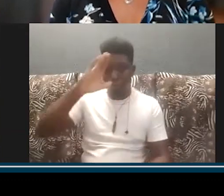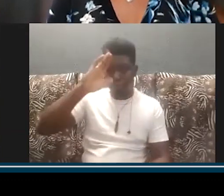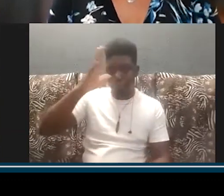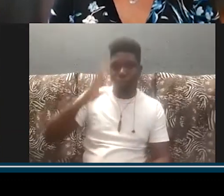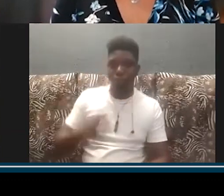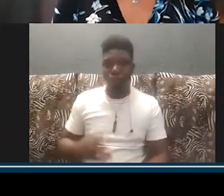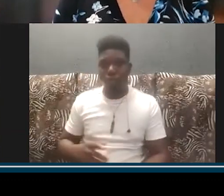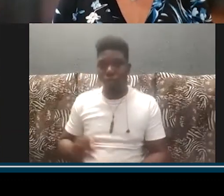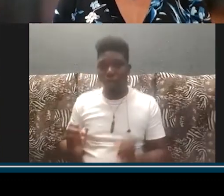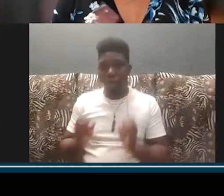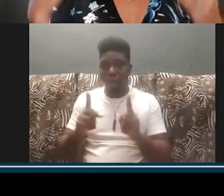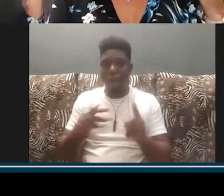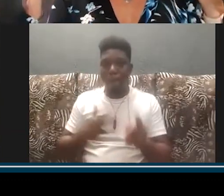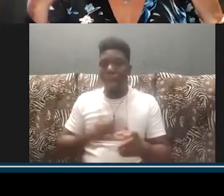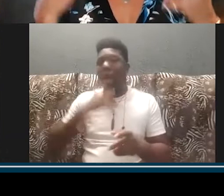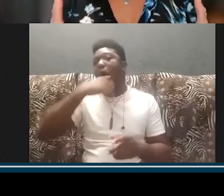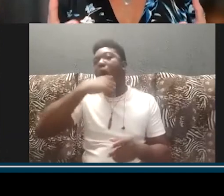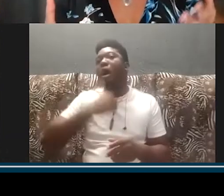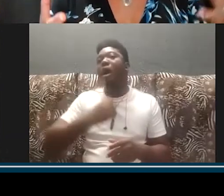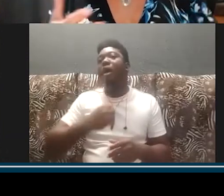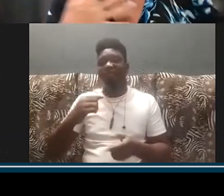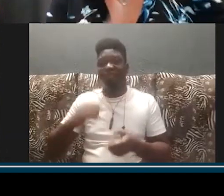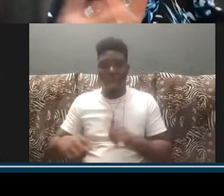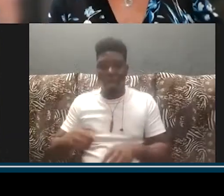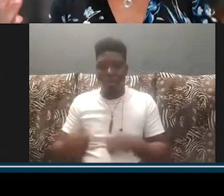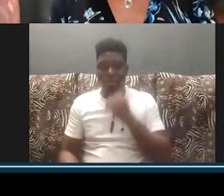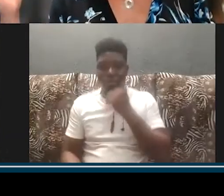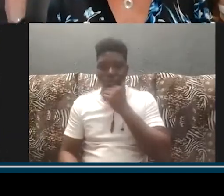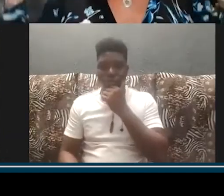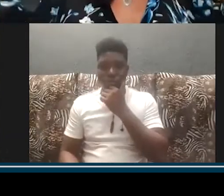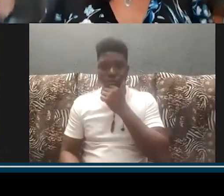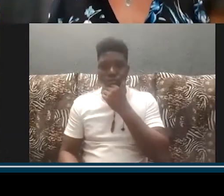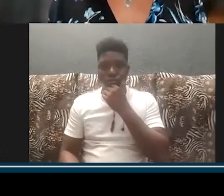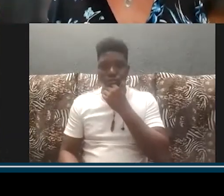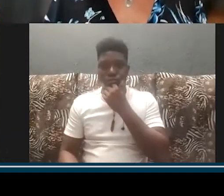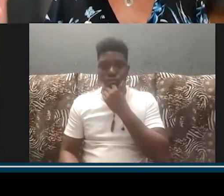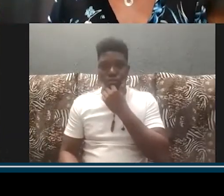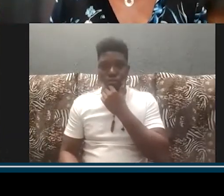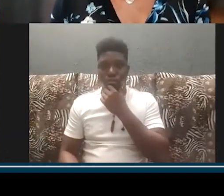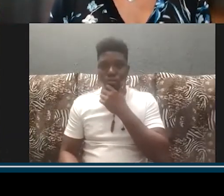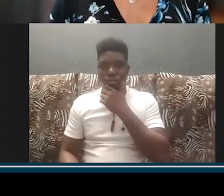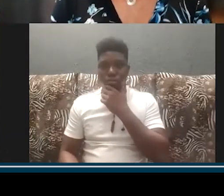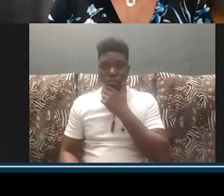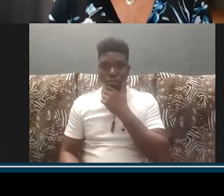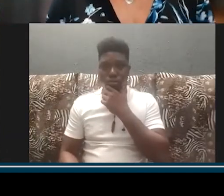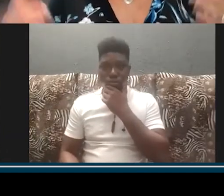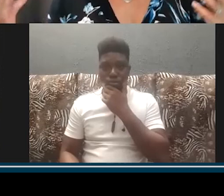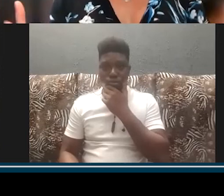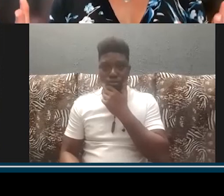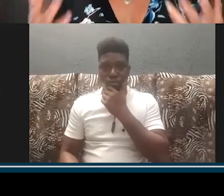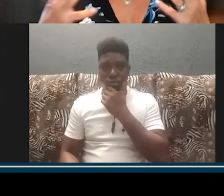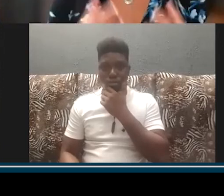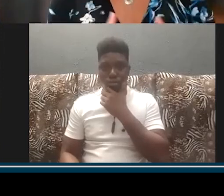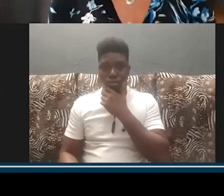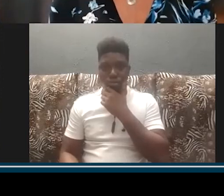friend. Yes, right. What else, Neely? Puts a curb cut and then the ramp on the other side. I mean, come on now. Okay,